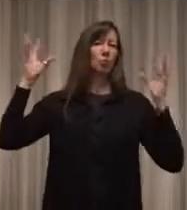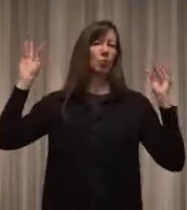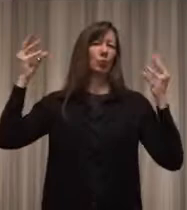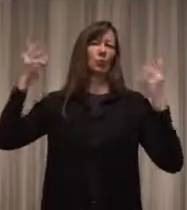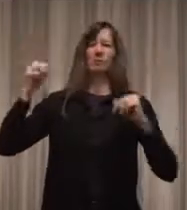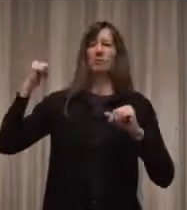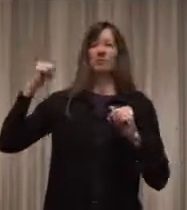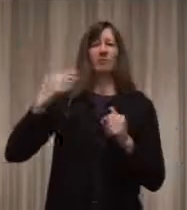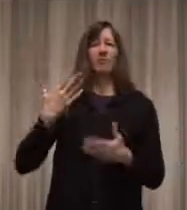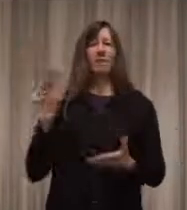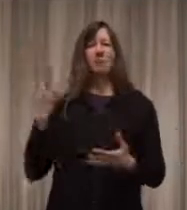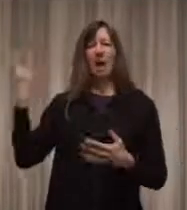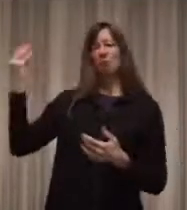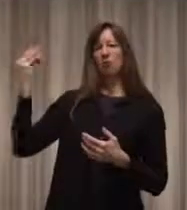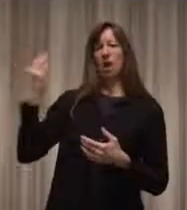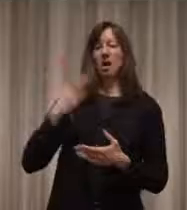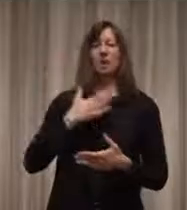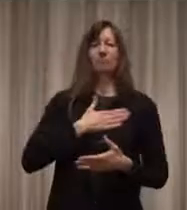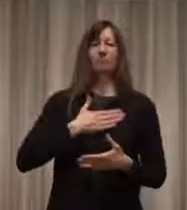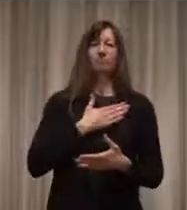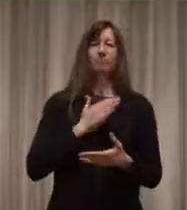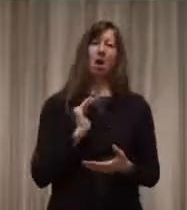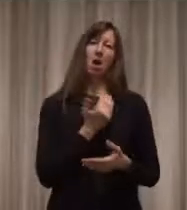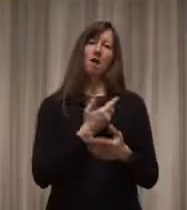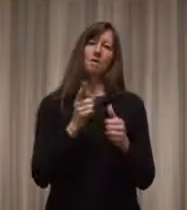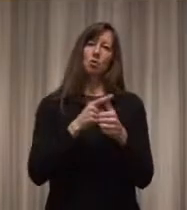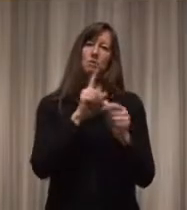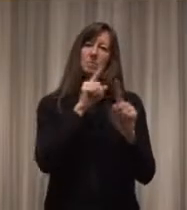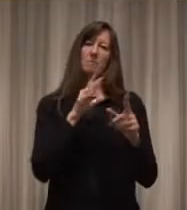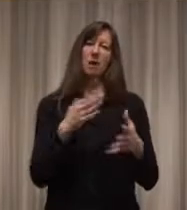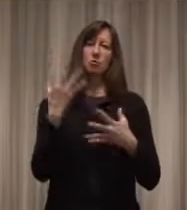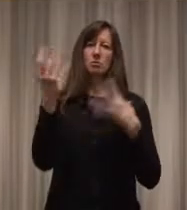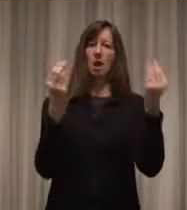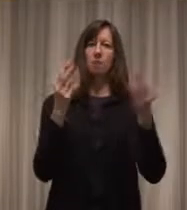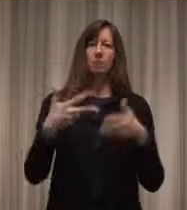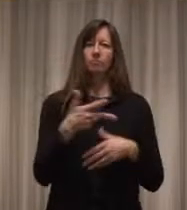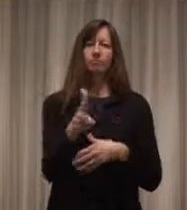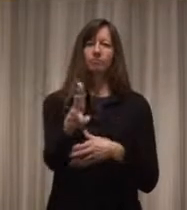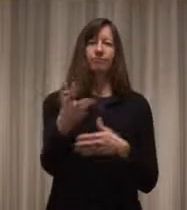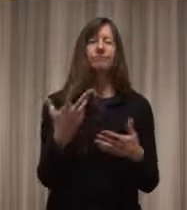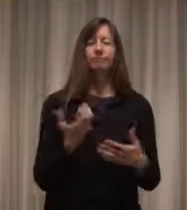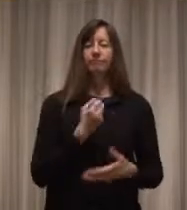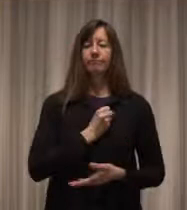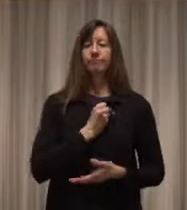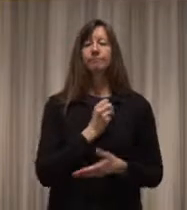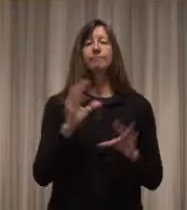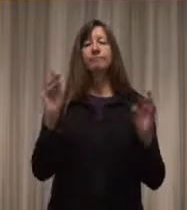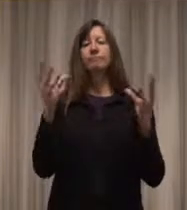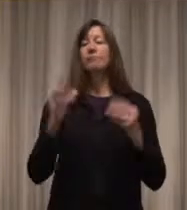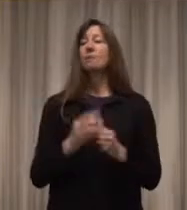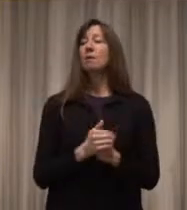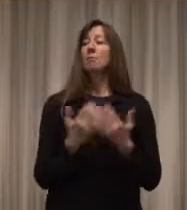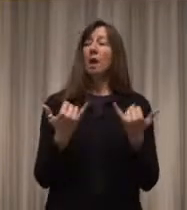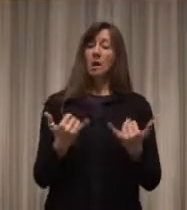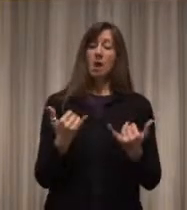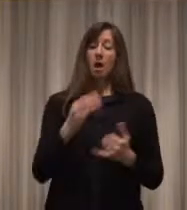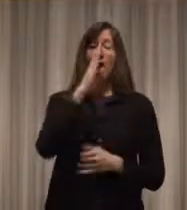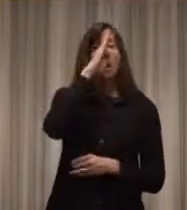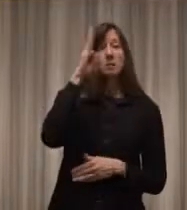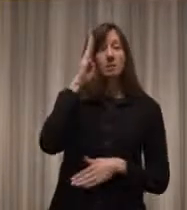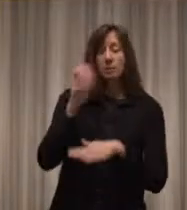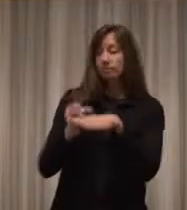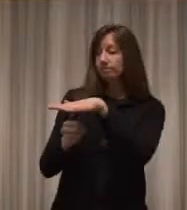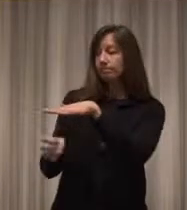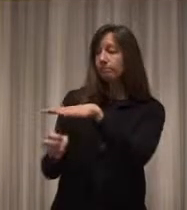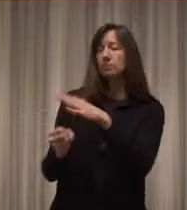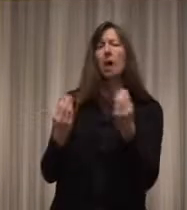Hospitalizations are holding about steady. We are at 35 hospitalized in Ulster County right now, 5 in